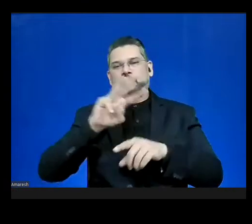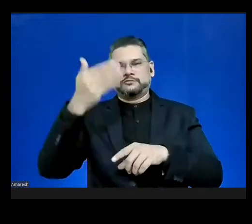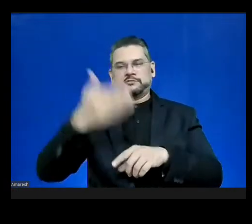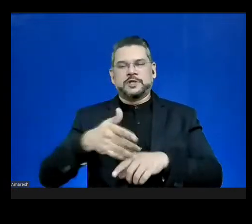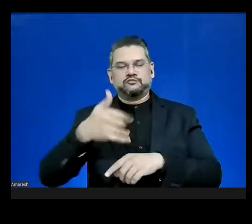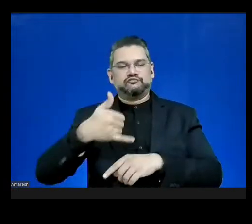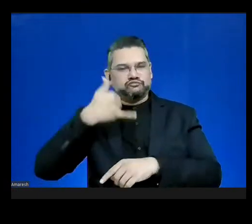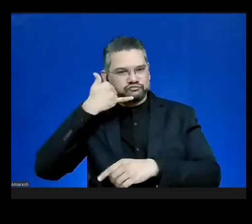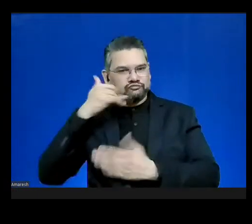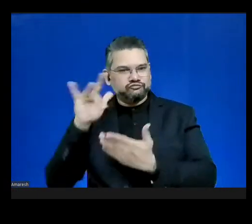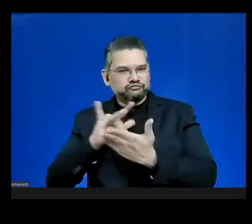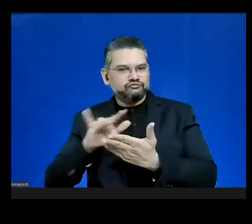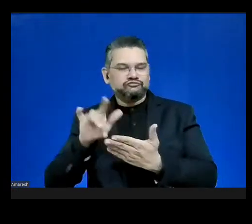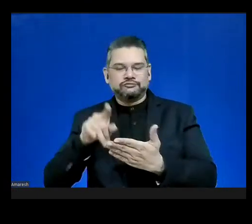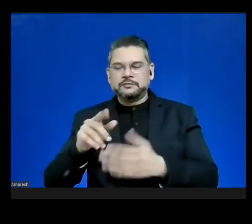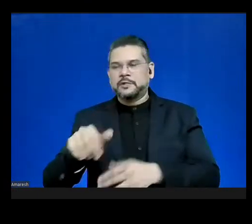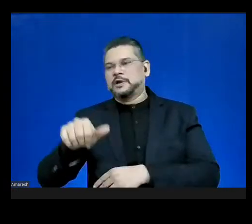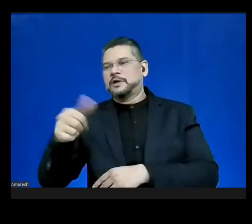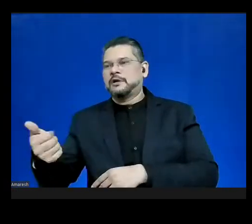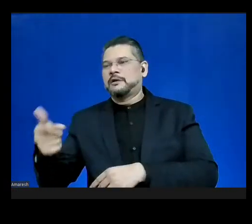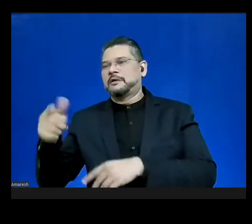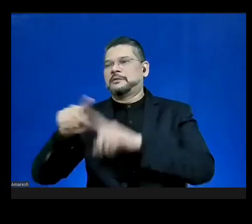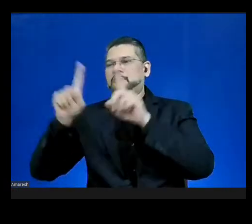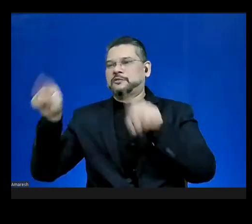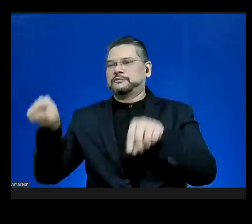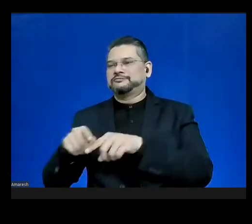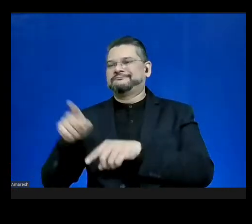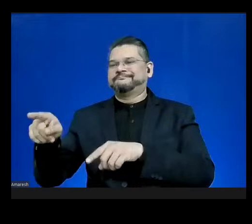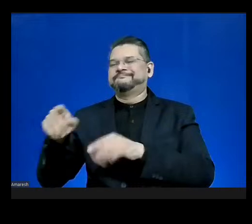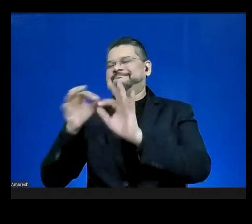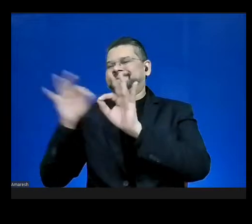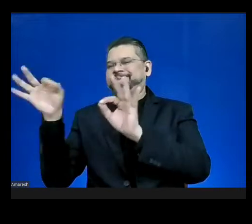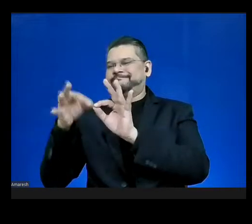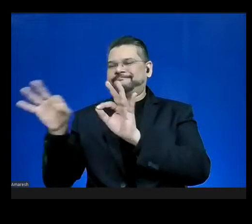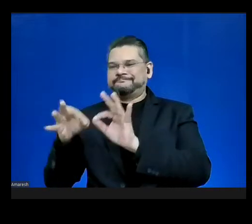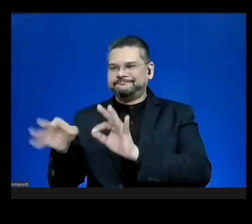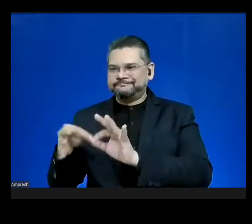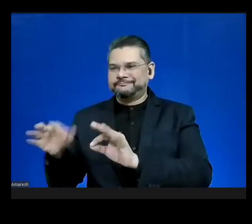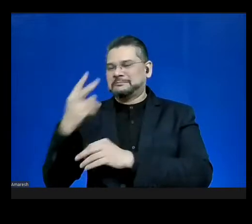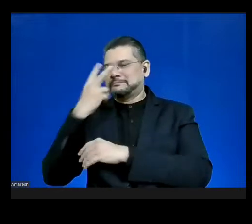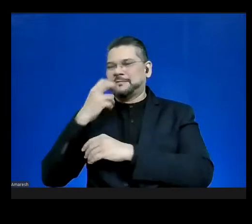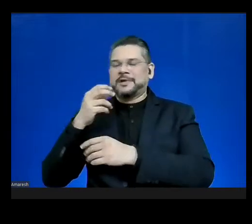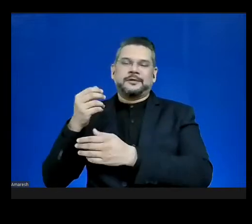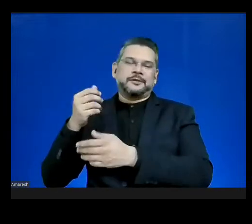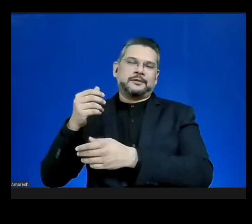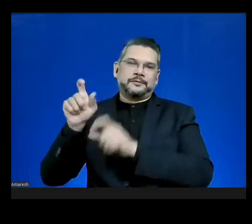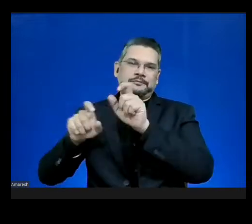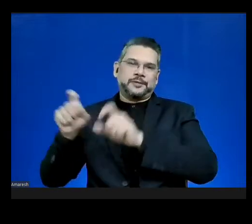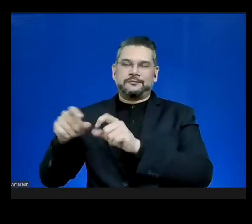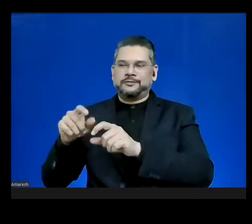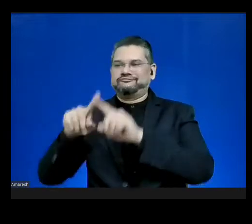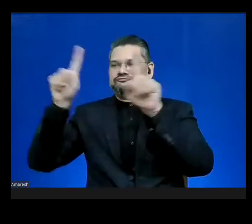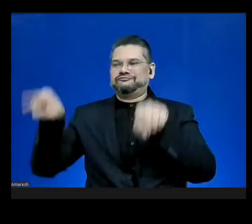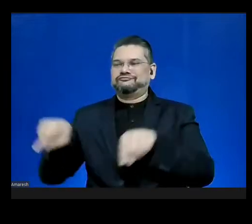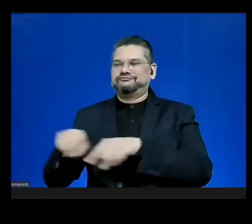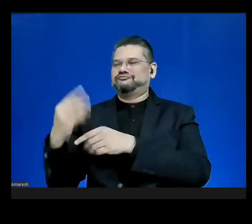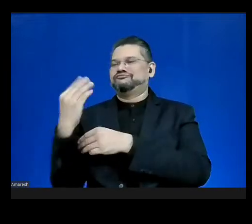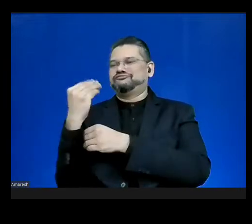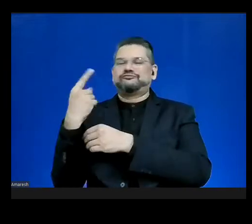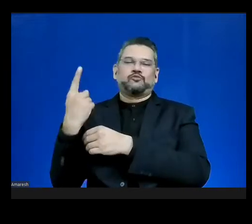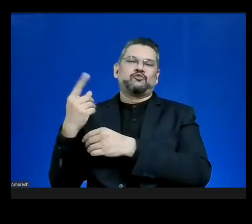which would be only text for the screen reader. So that type of a thing should not be there.